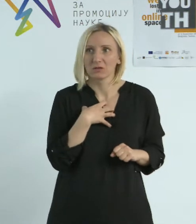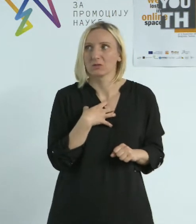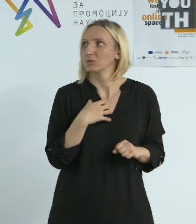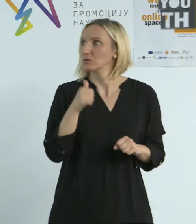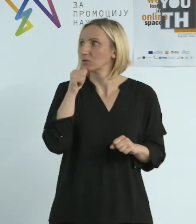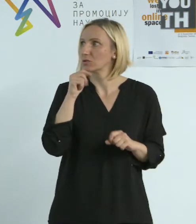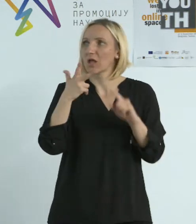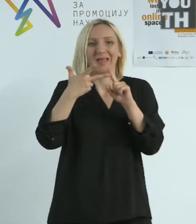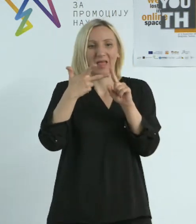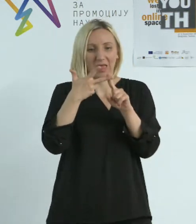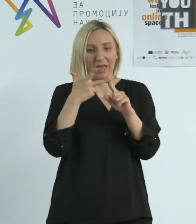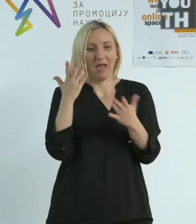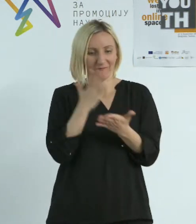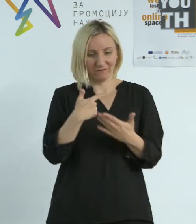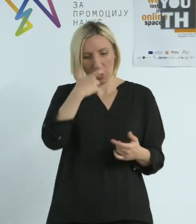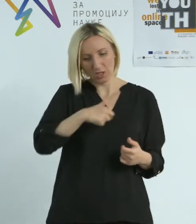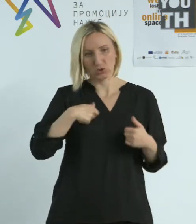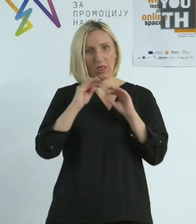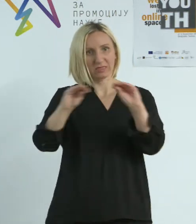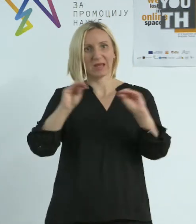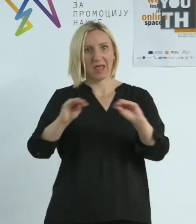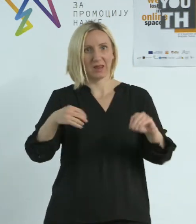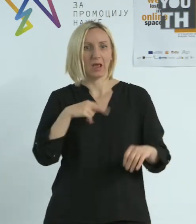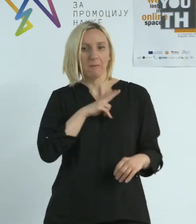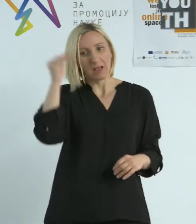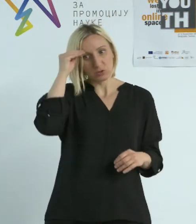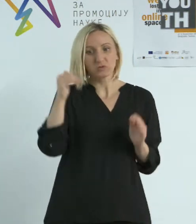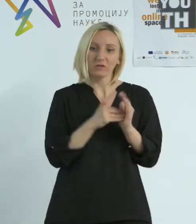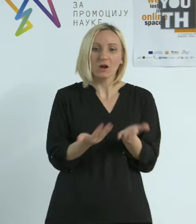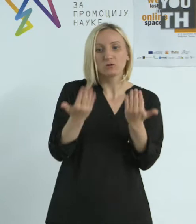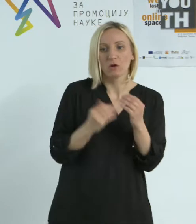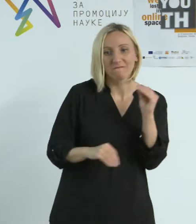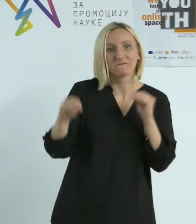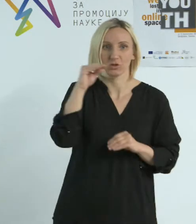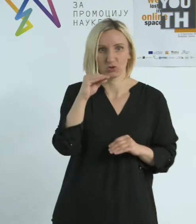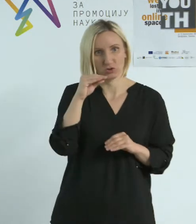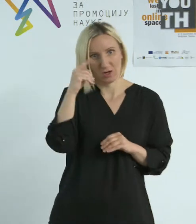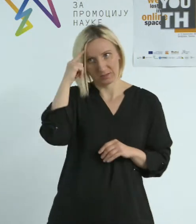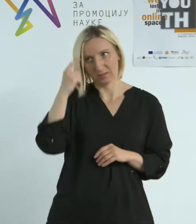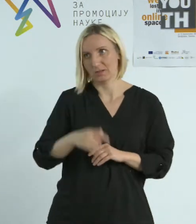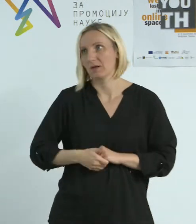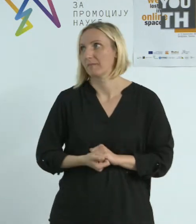trainers that had some kind of experience and they wanted to know more about.